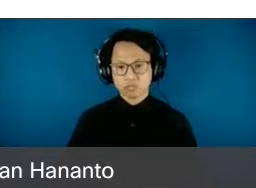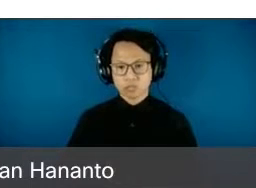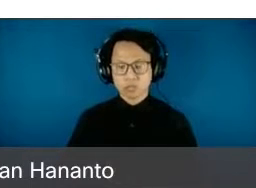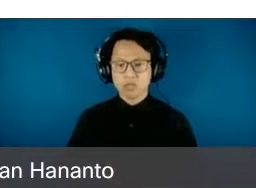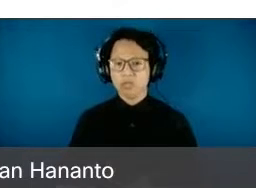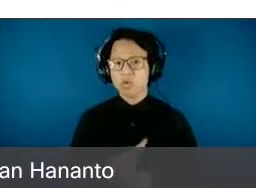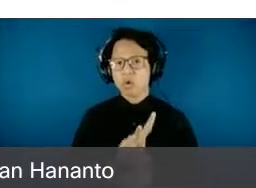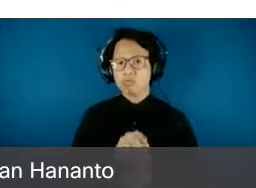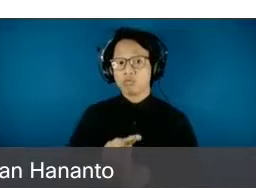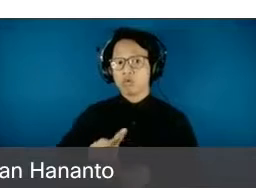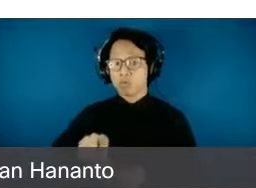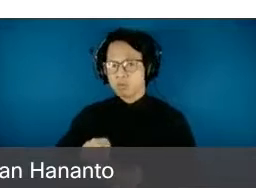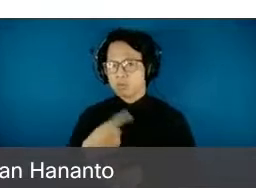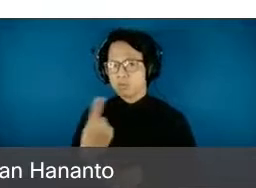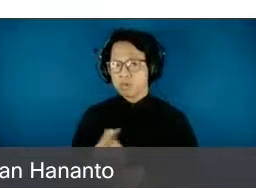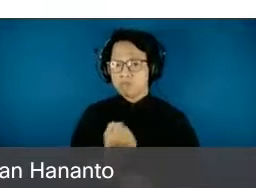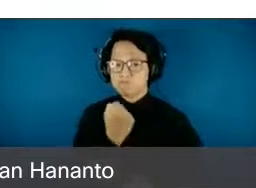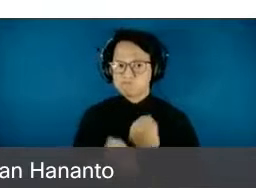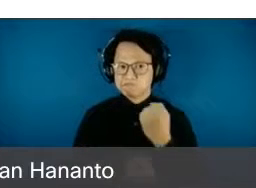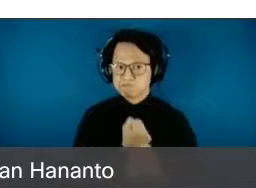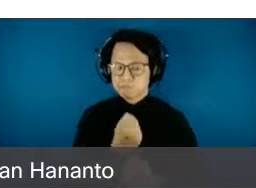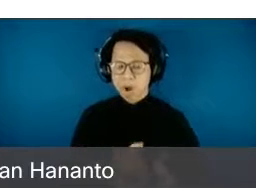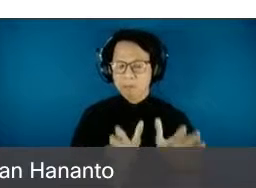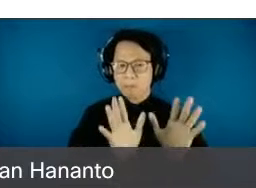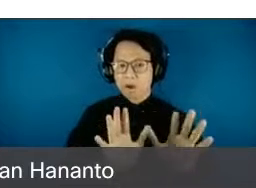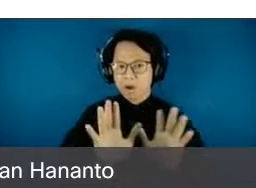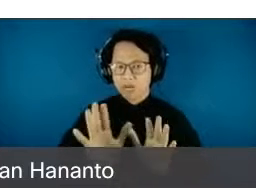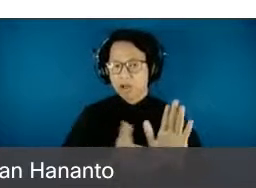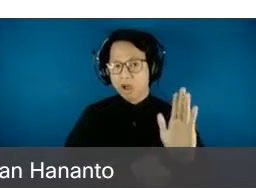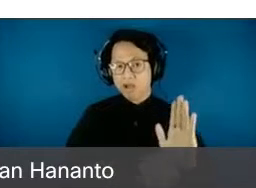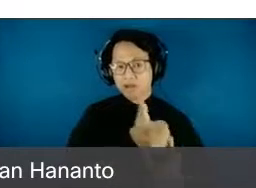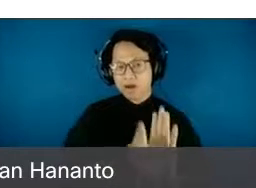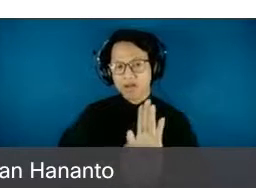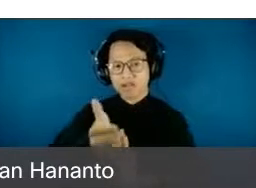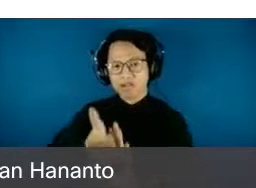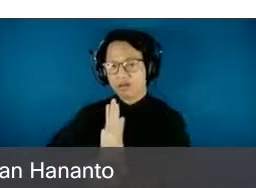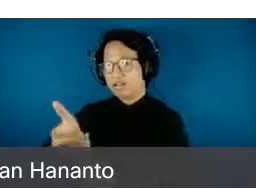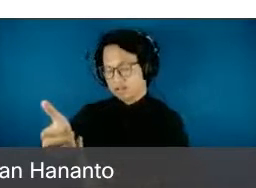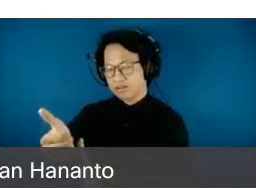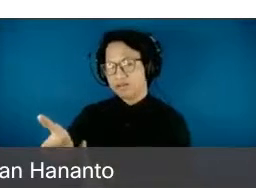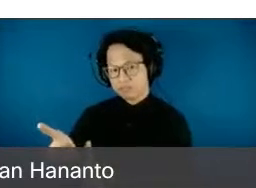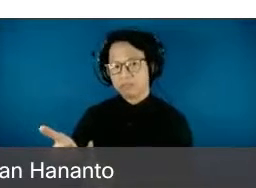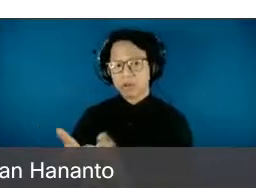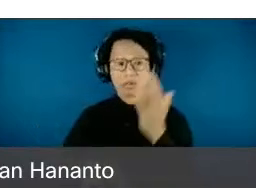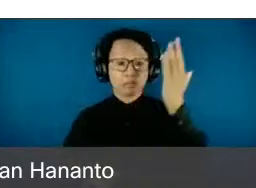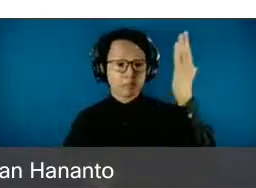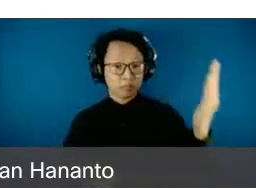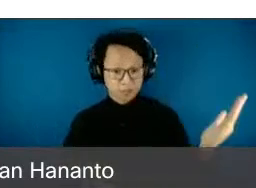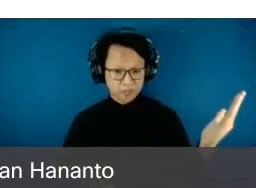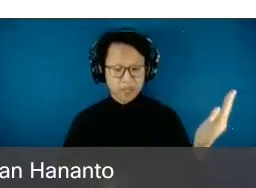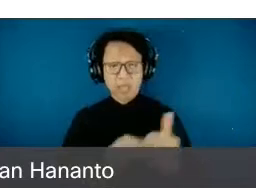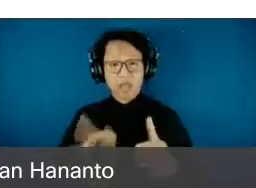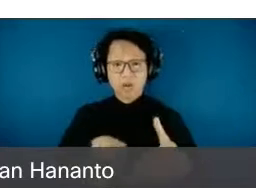also doing this through a series of events you see listed on the slide, which includes